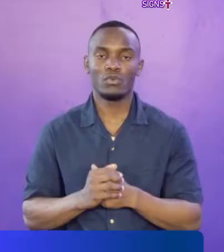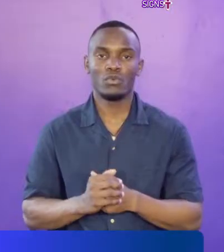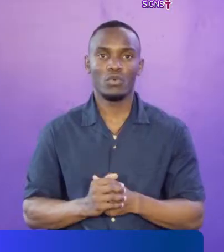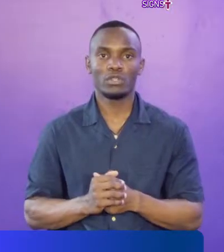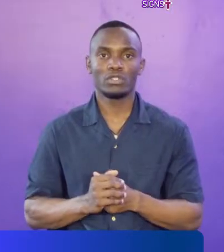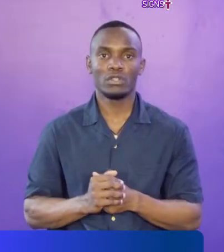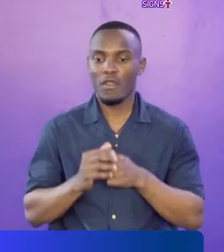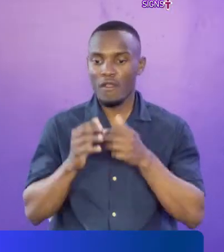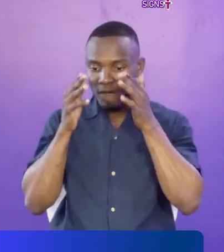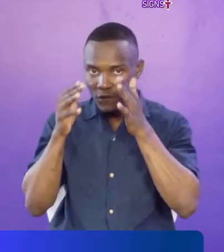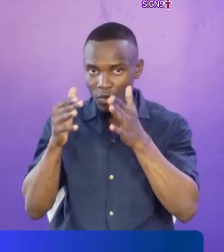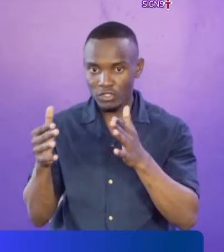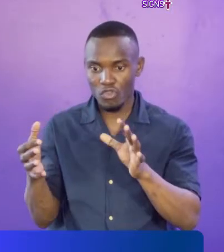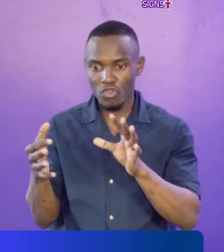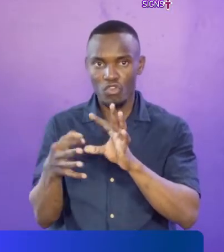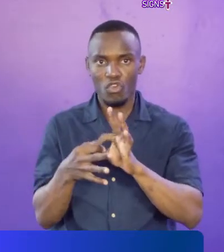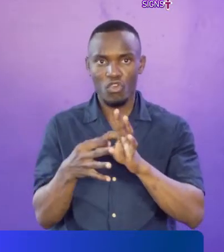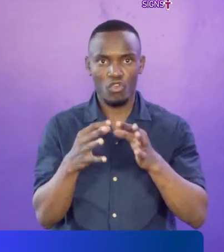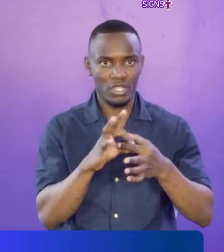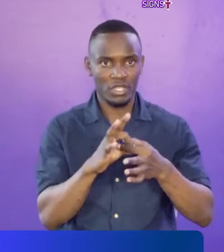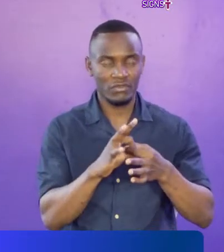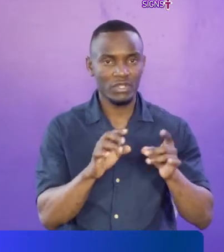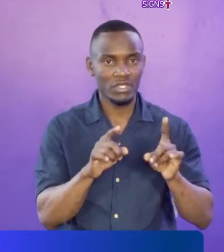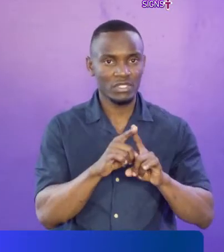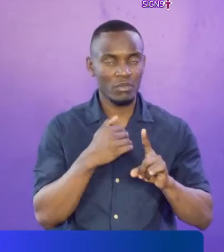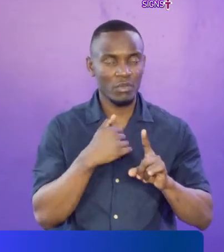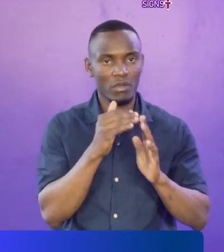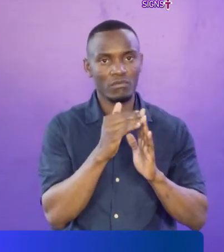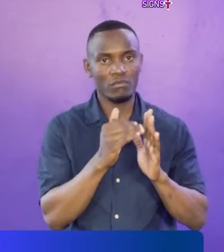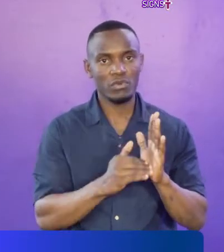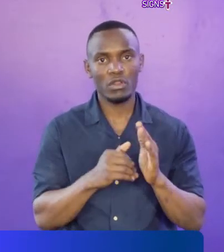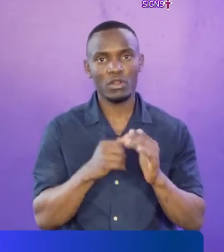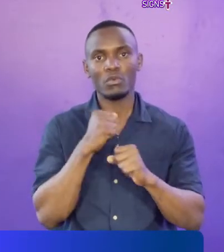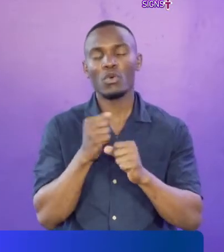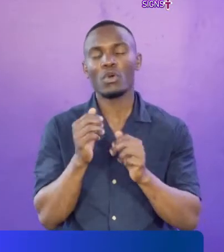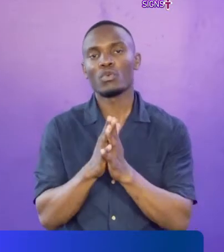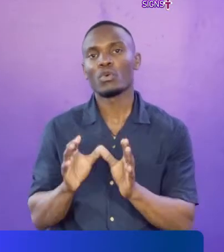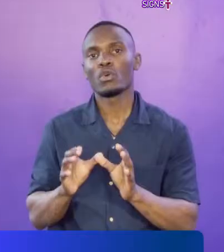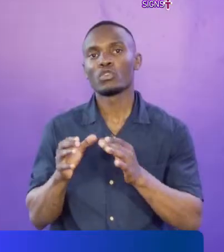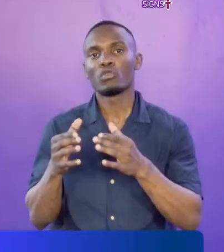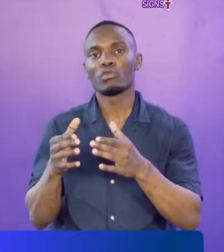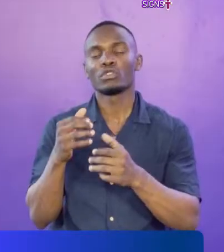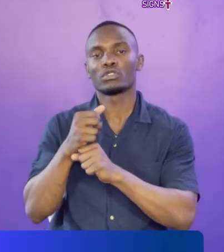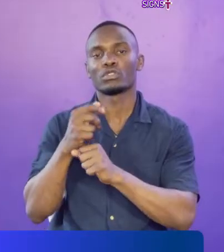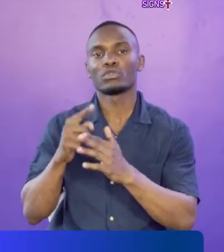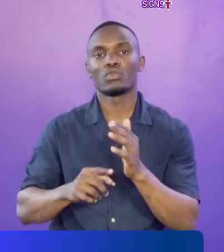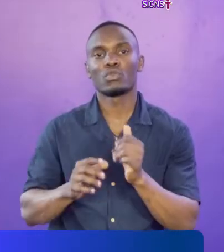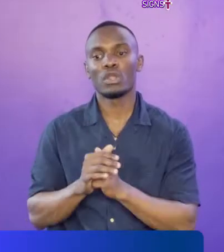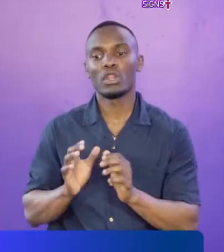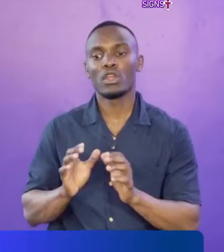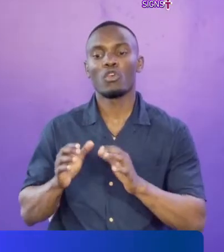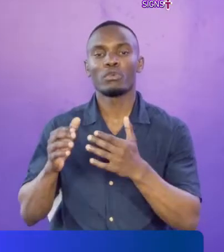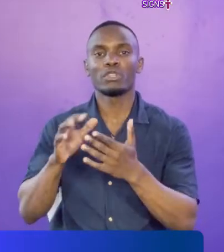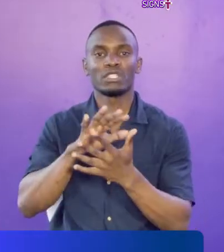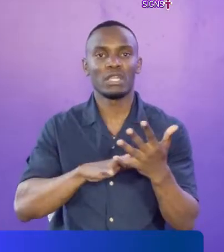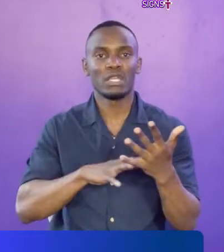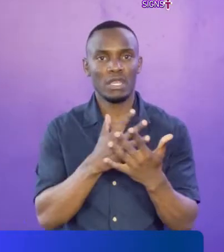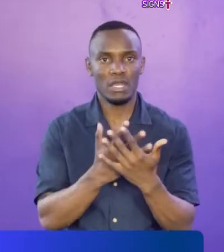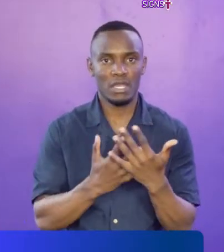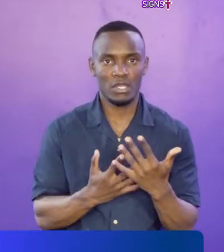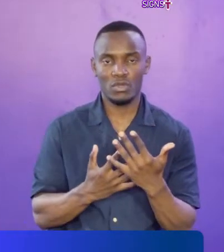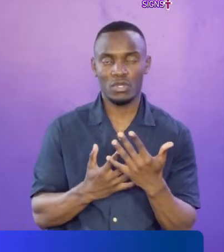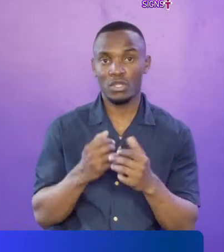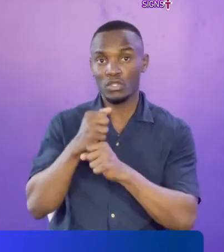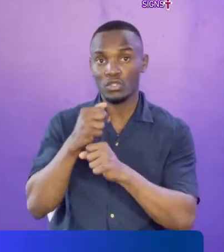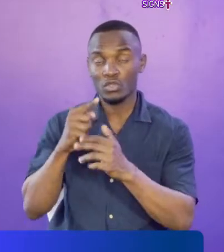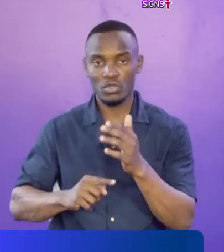we work with communities to do what we call community networks. Complementing what the private